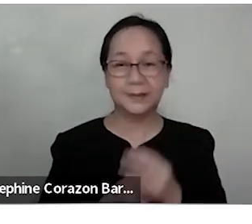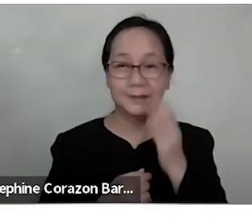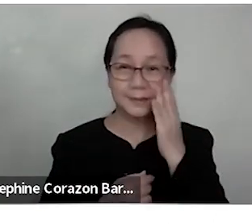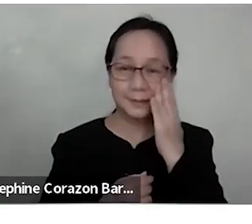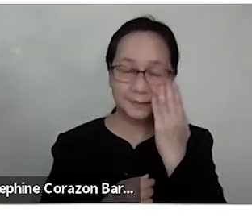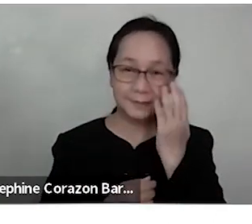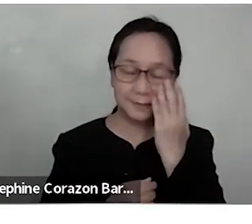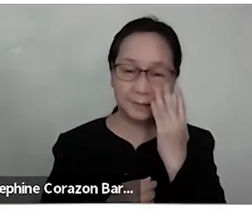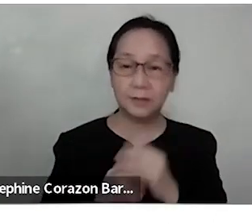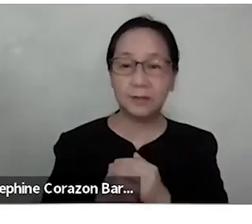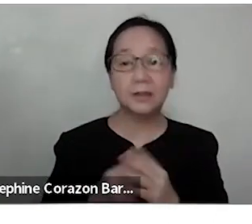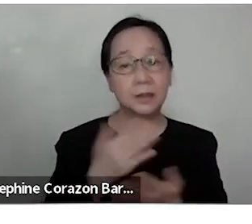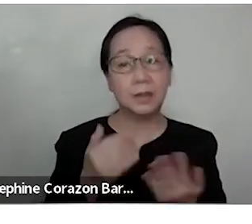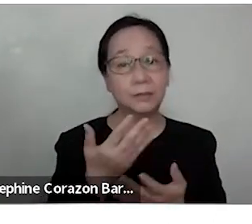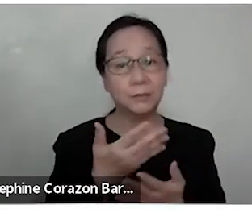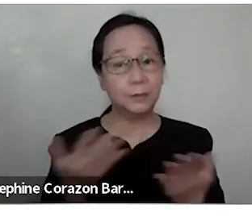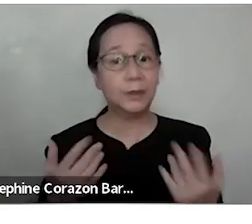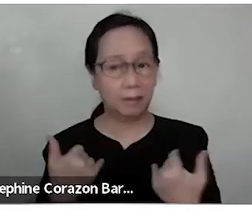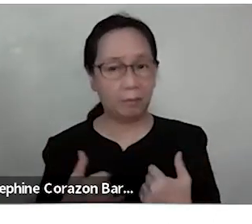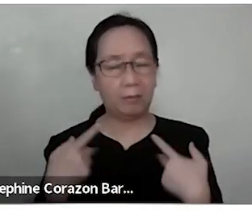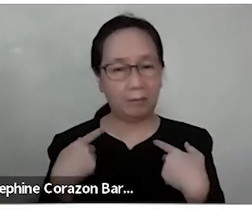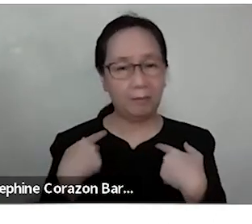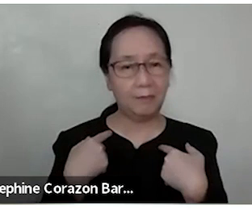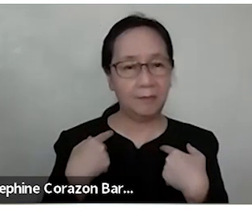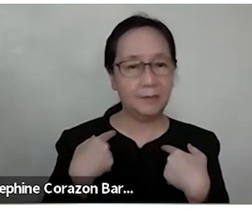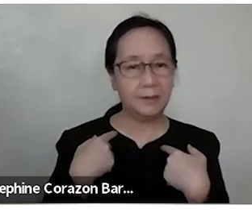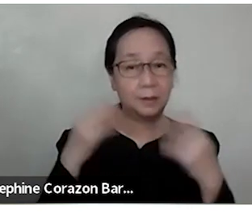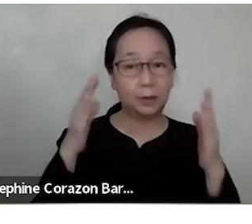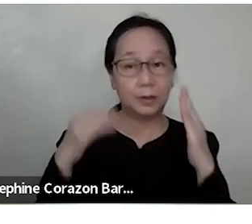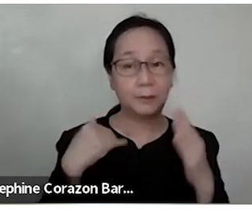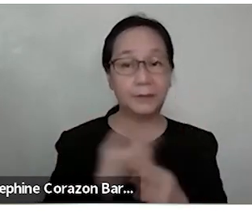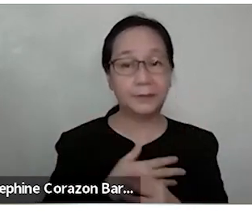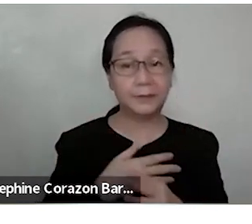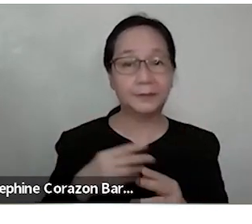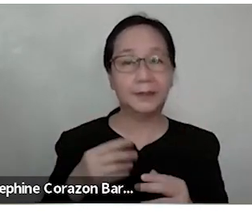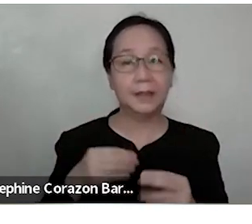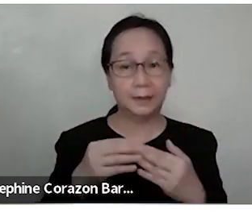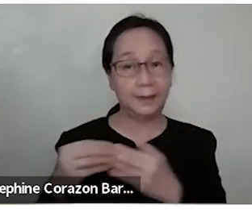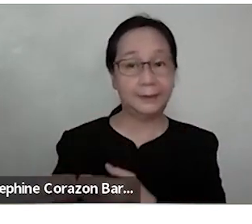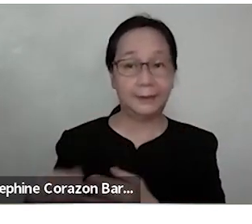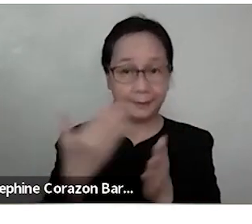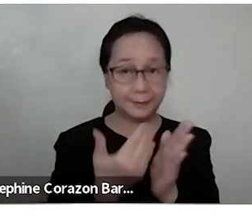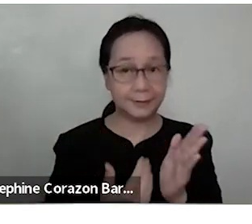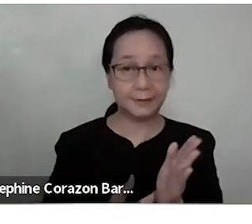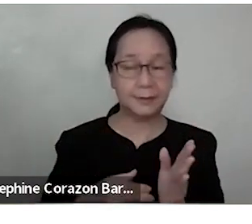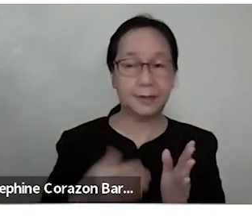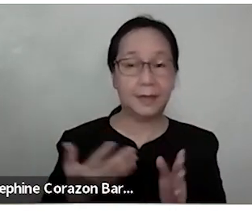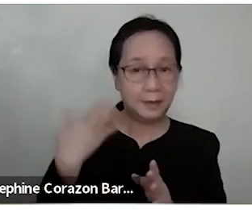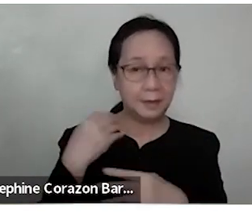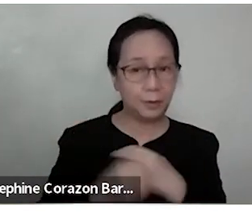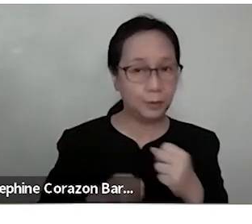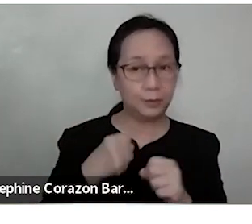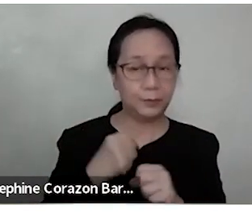So, some of you may have already heard about this set of guidelines we released a year ago. And if